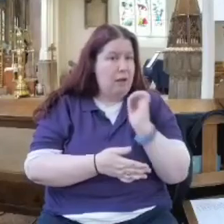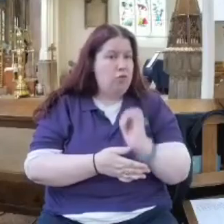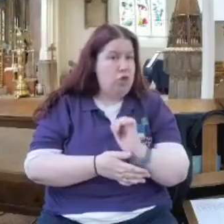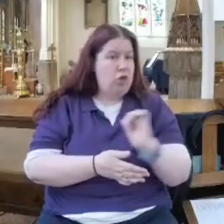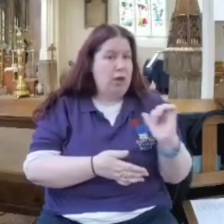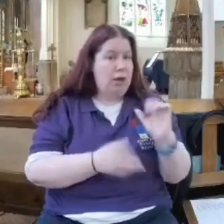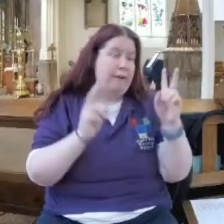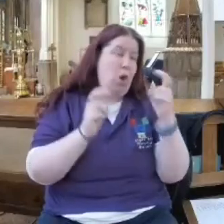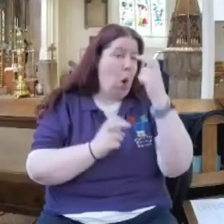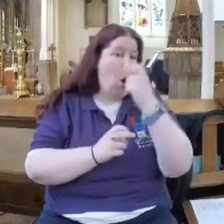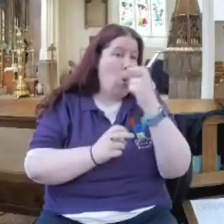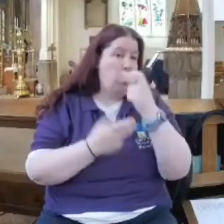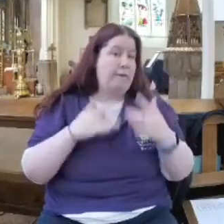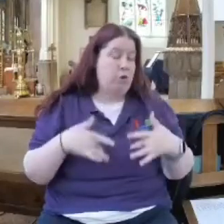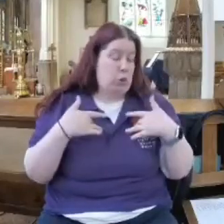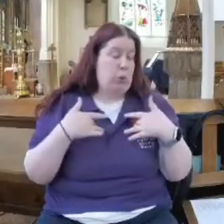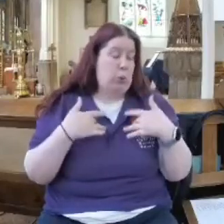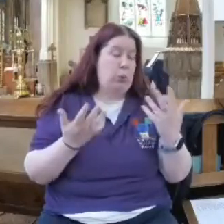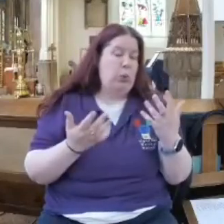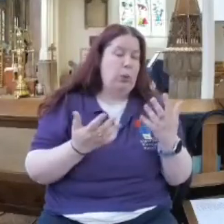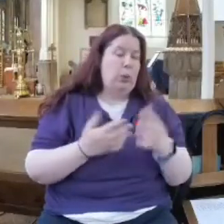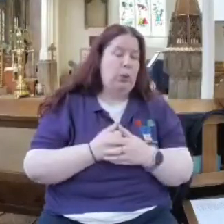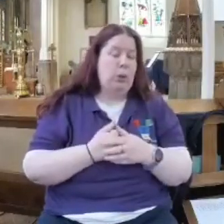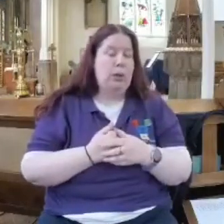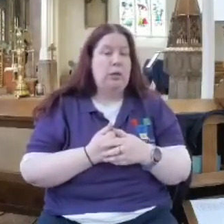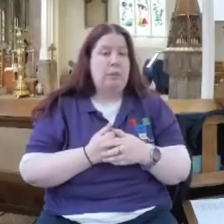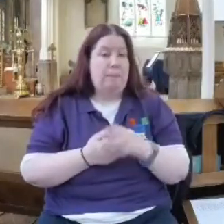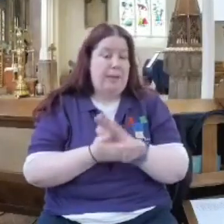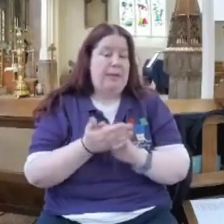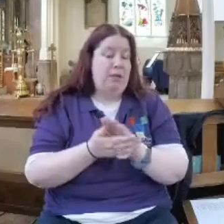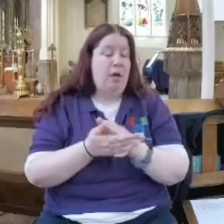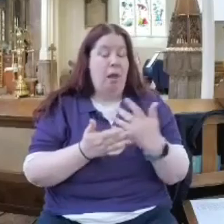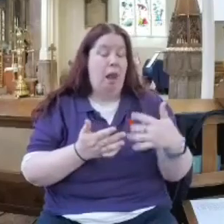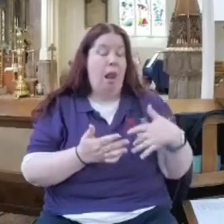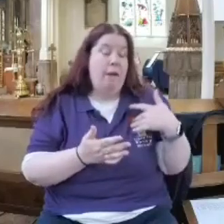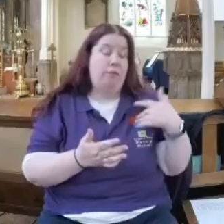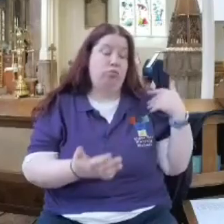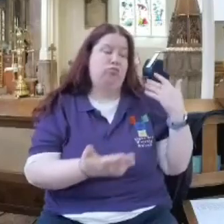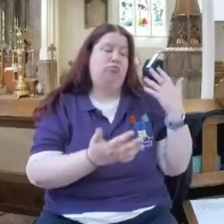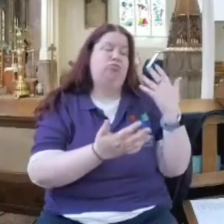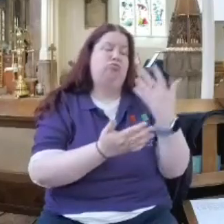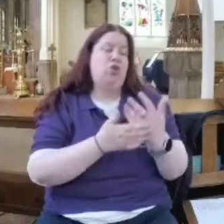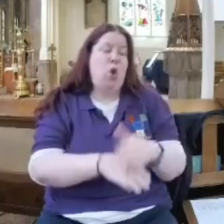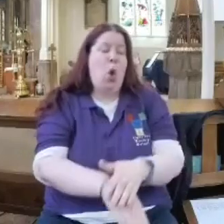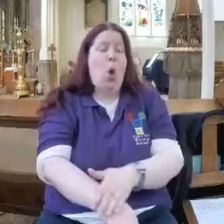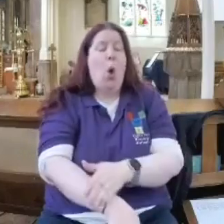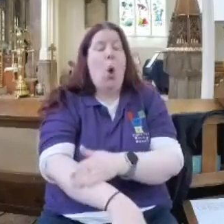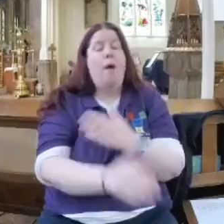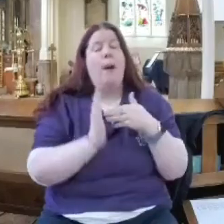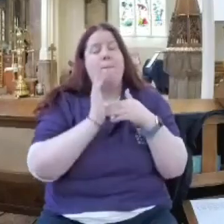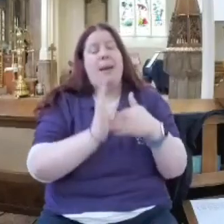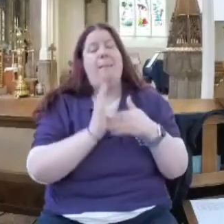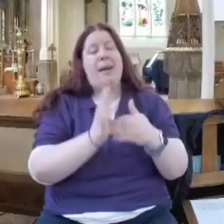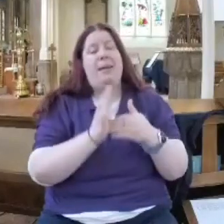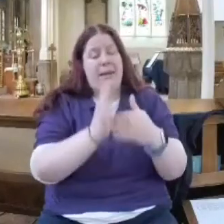an old Earth view. That is, the view that life evolved slowly over millions of years. There's